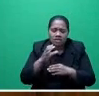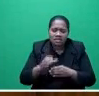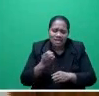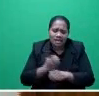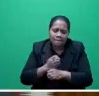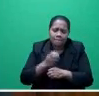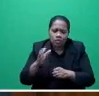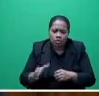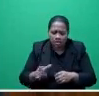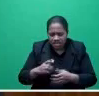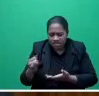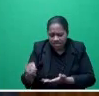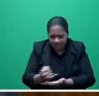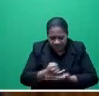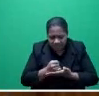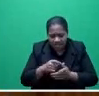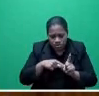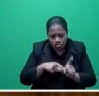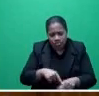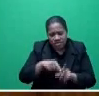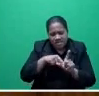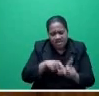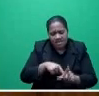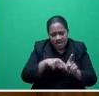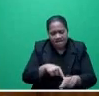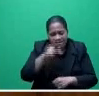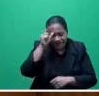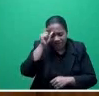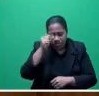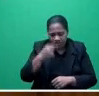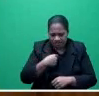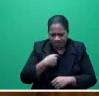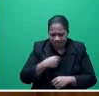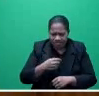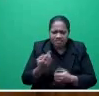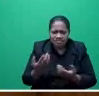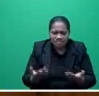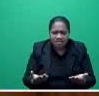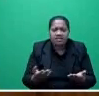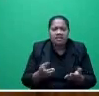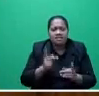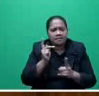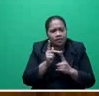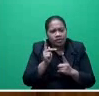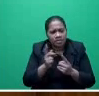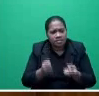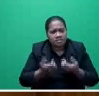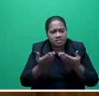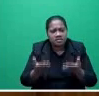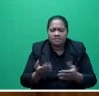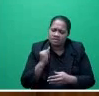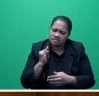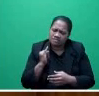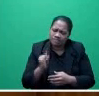investors, and our youth and young Fijians. I am pleased to note the priority given to bringing back